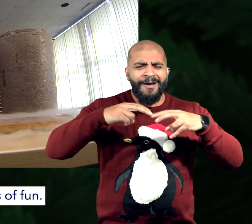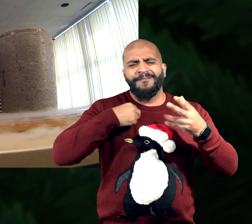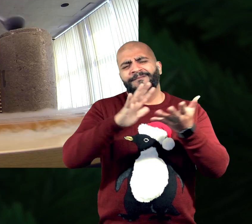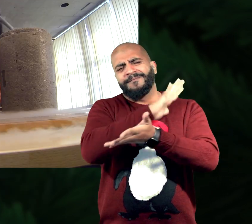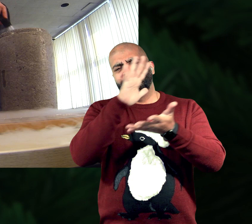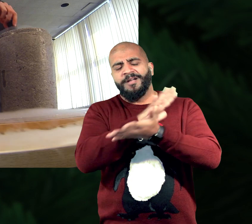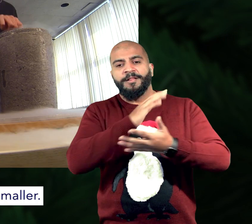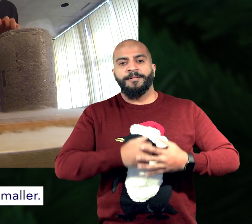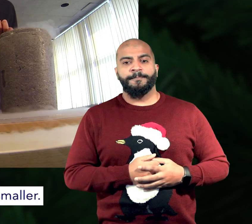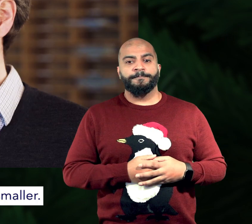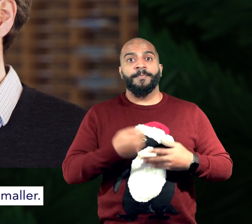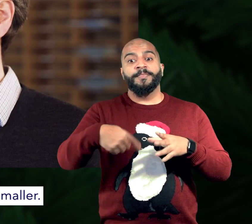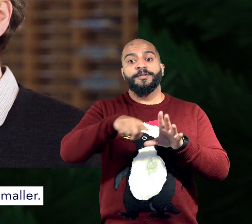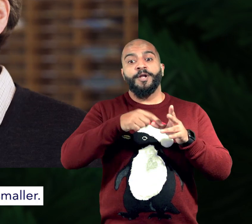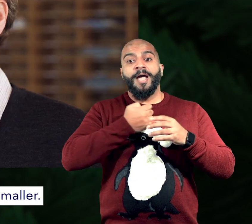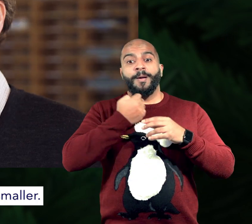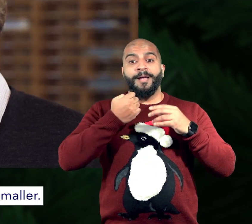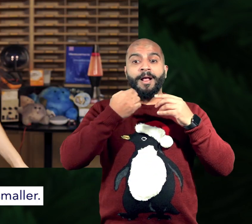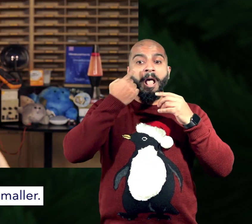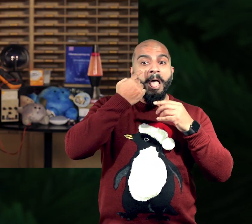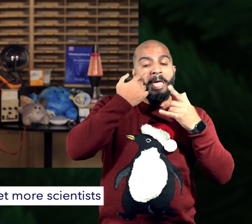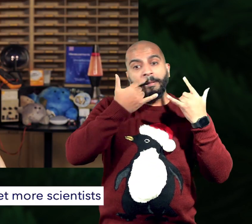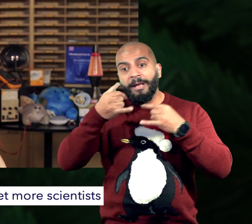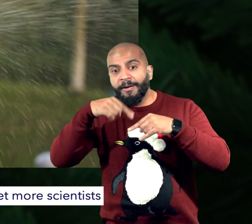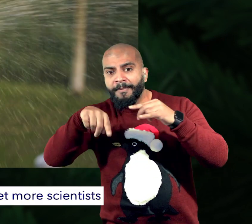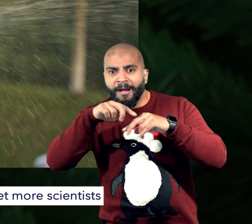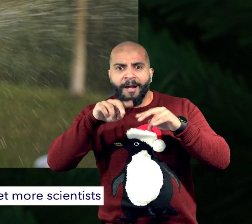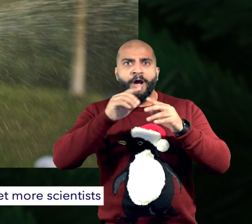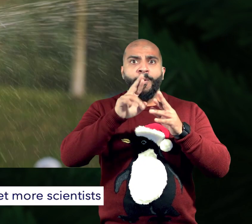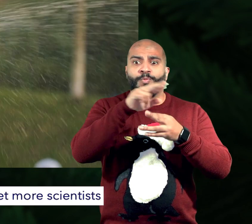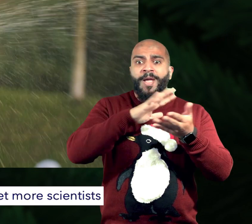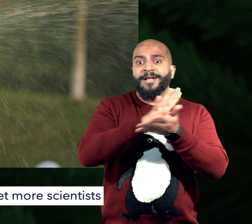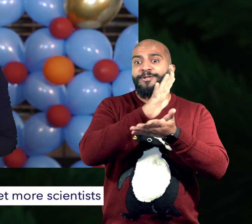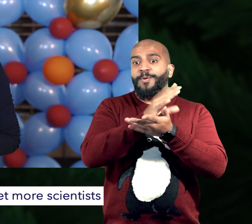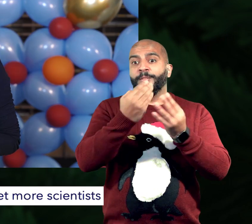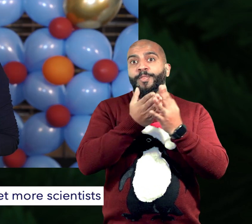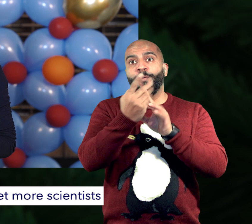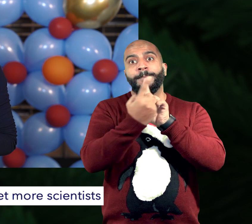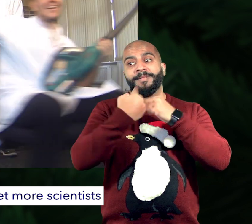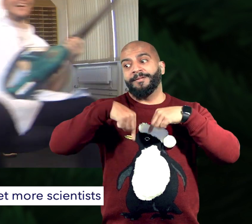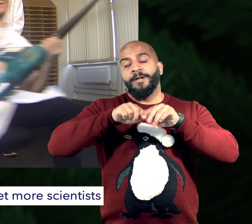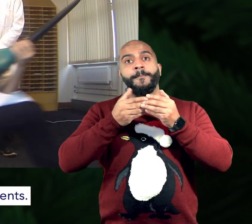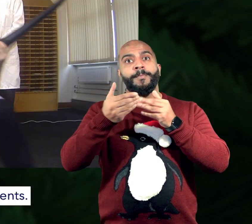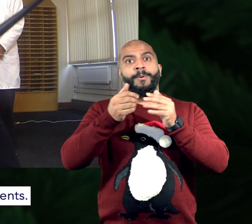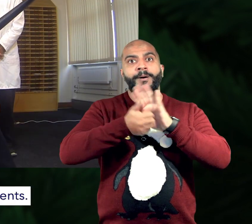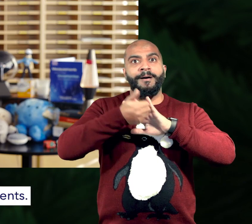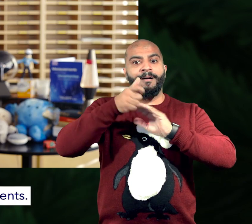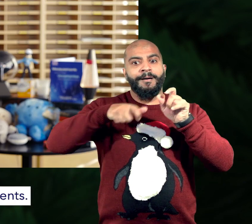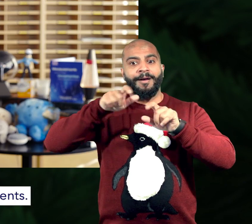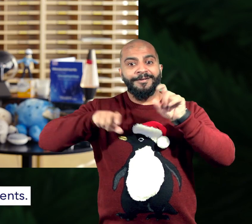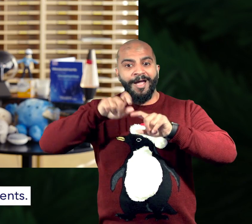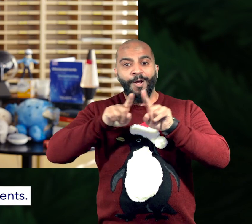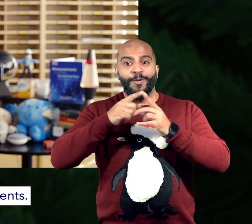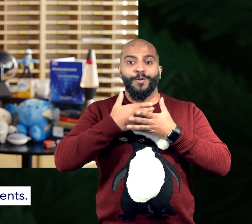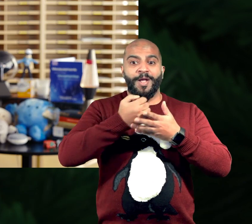of fun. This year, our experiments are a bit smaller, but we hope you enjoy the opportunity to meet more scientists and share in some of